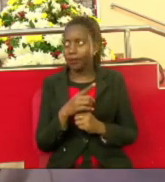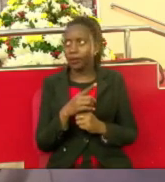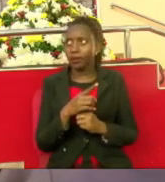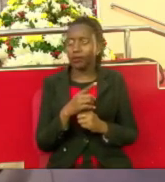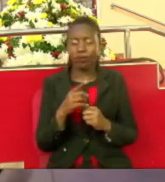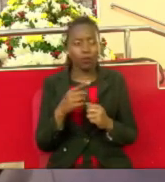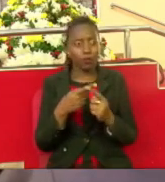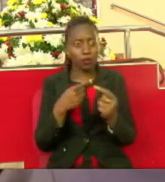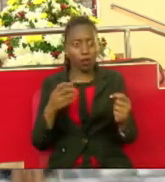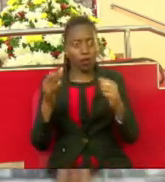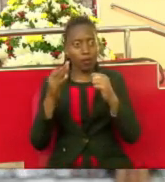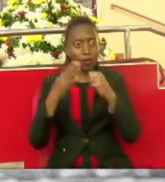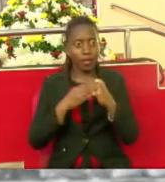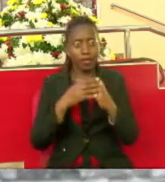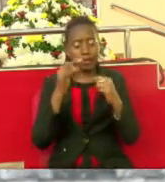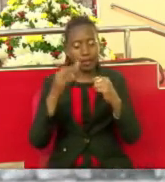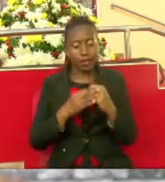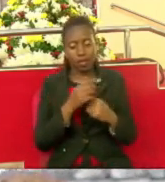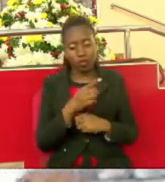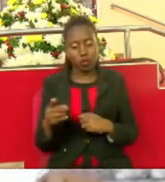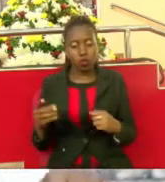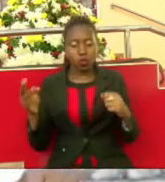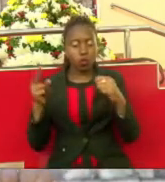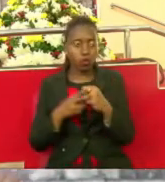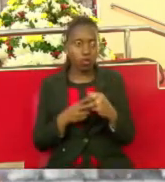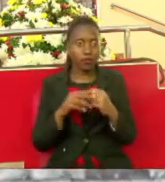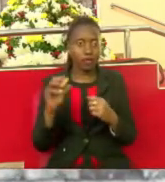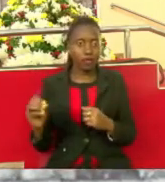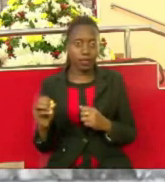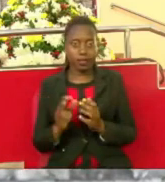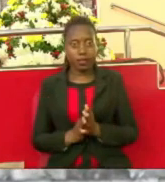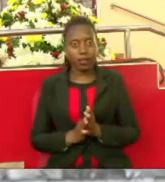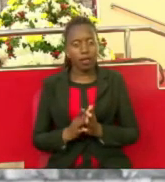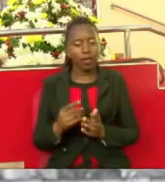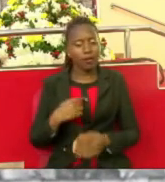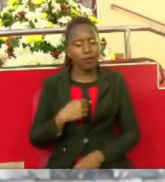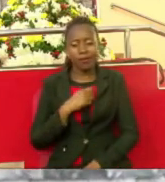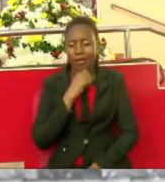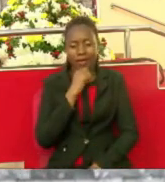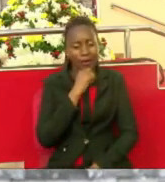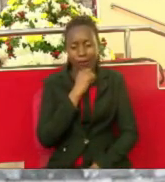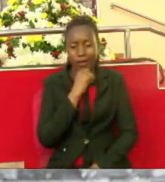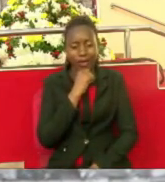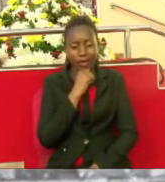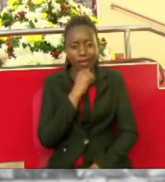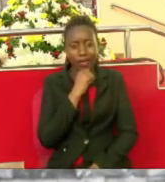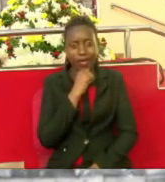And my dad celebrated me so much, I wondered, kwani I have done better than my sister who was number 2.